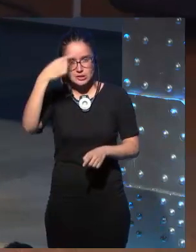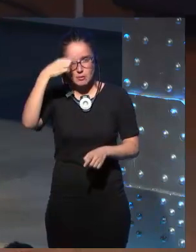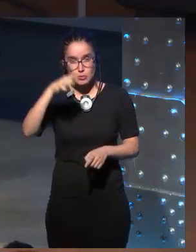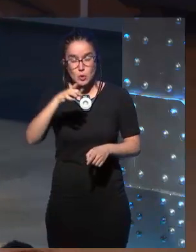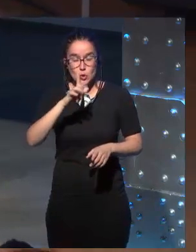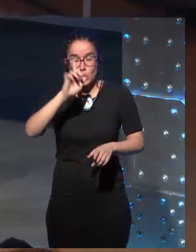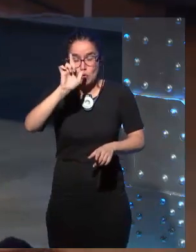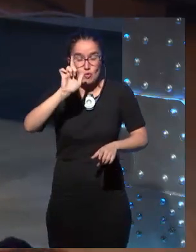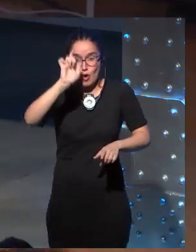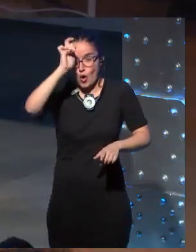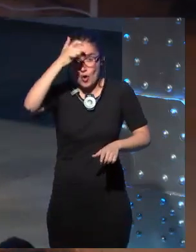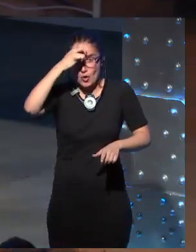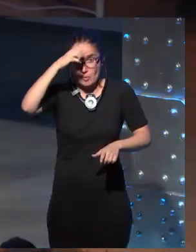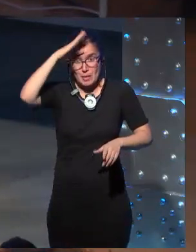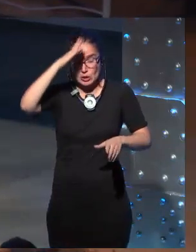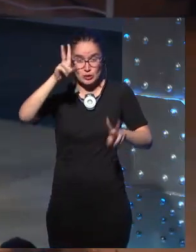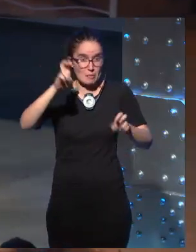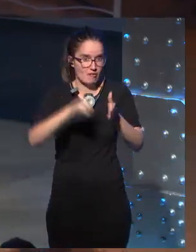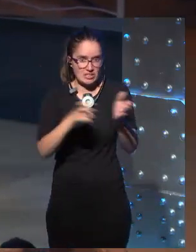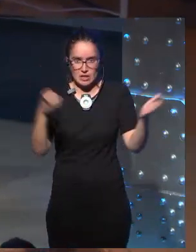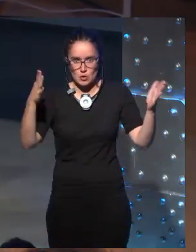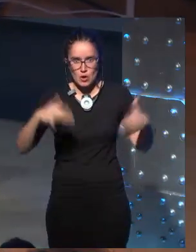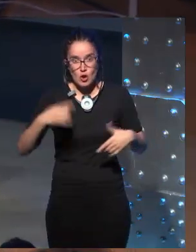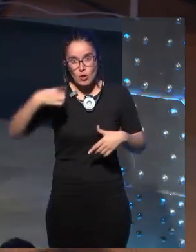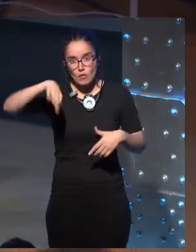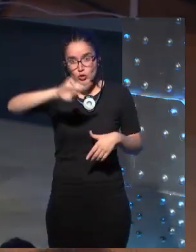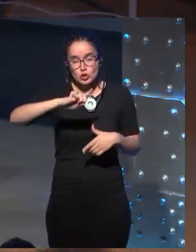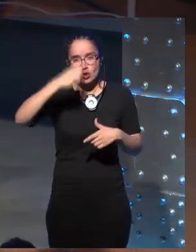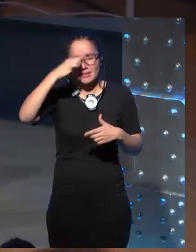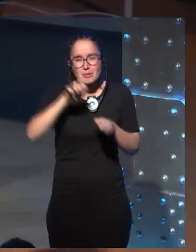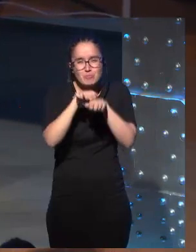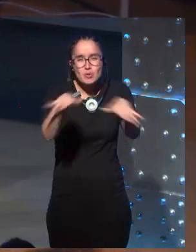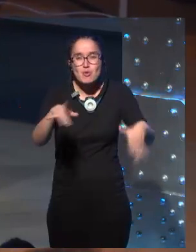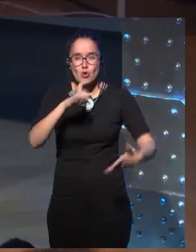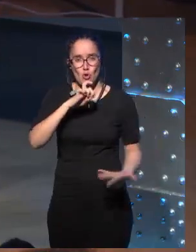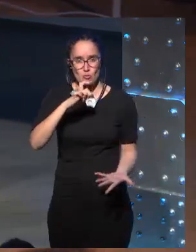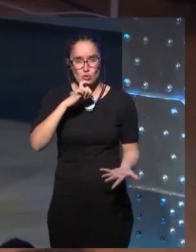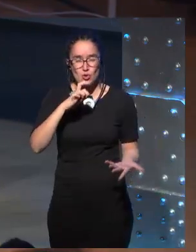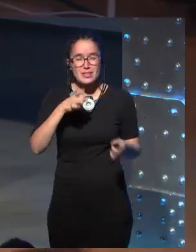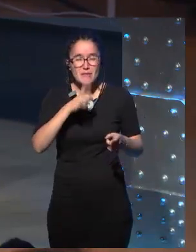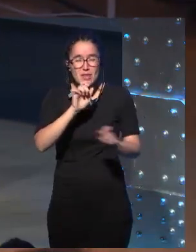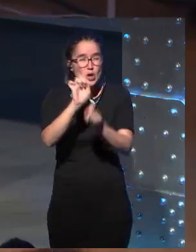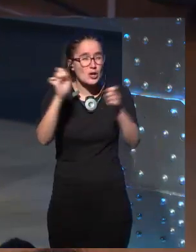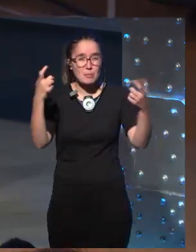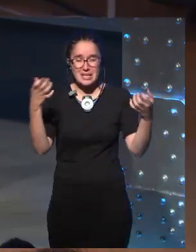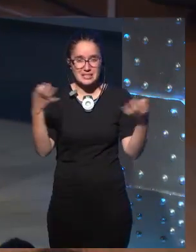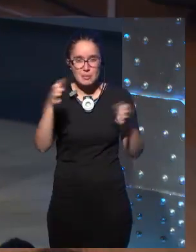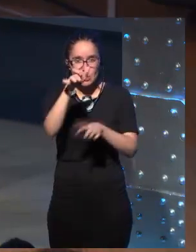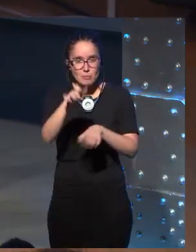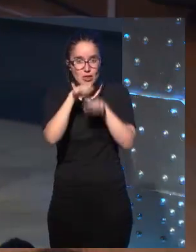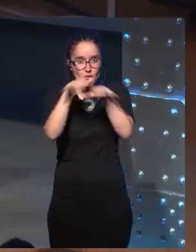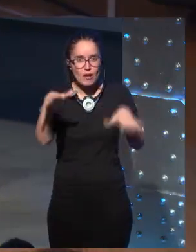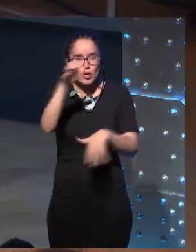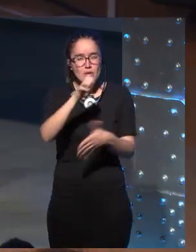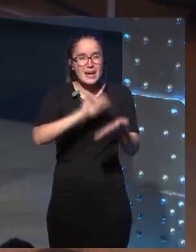to explain to people who don't know anything about physics what it's all about, what you know. So what is the most